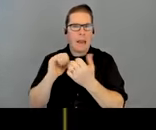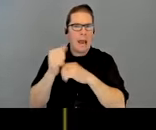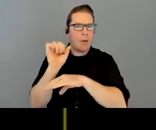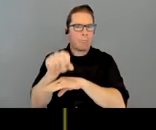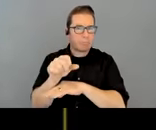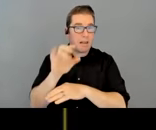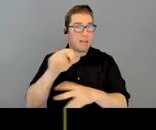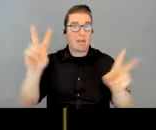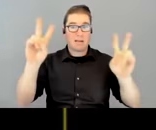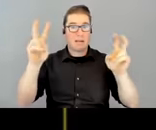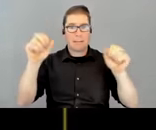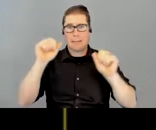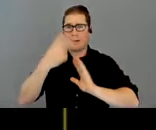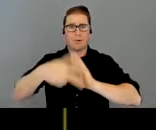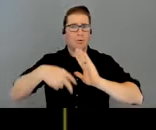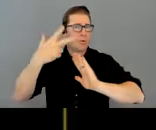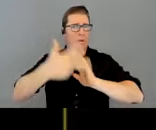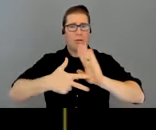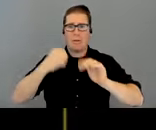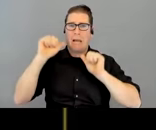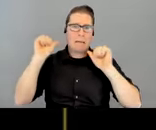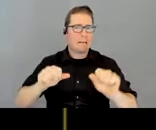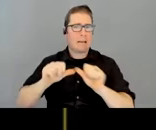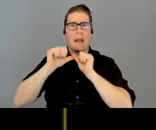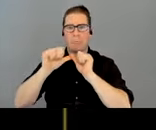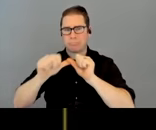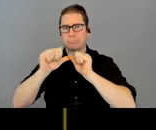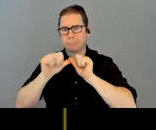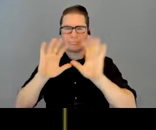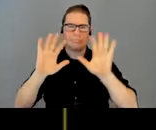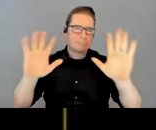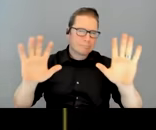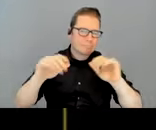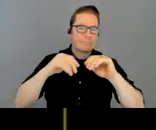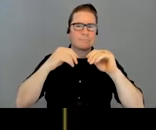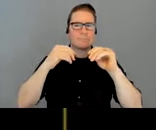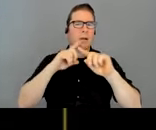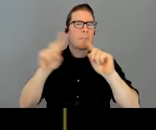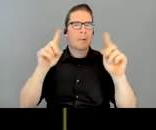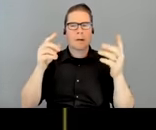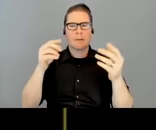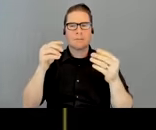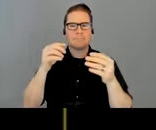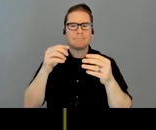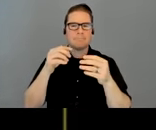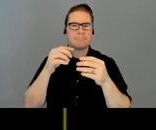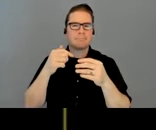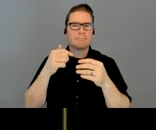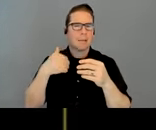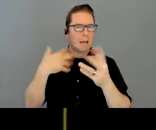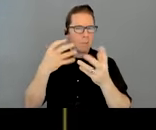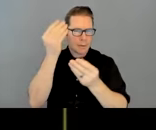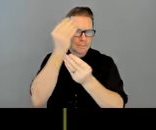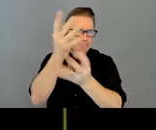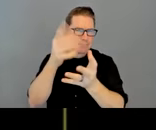be 2.5-3 hours. So I wanna give you some information to think about and